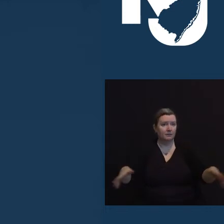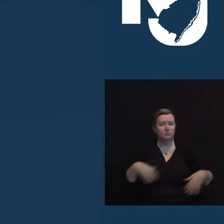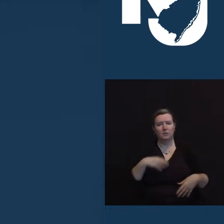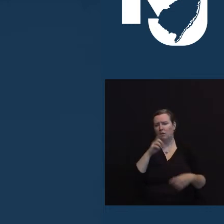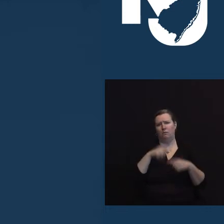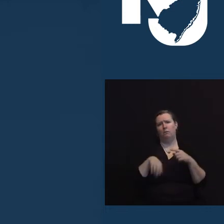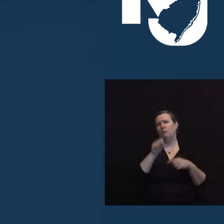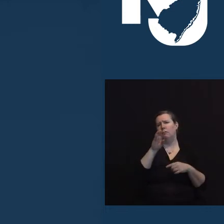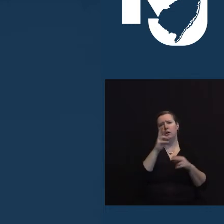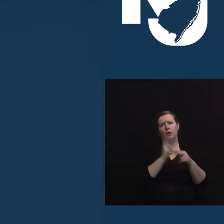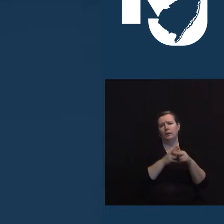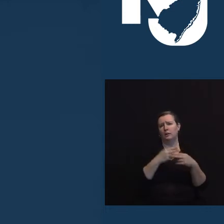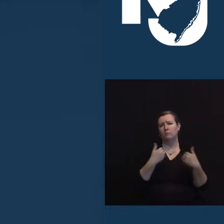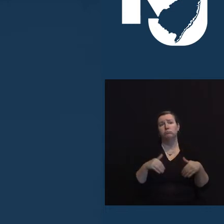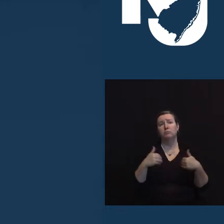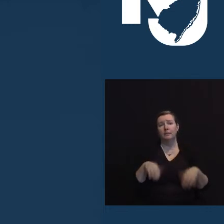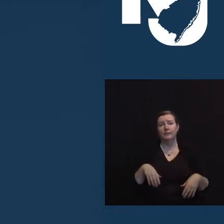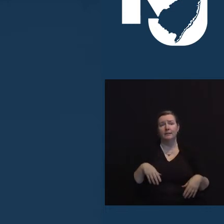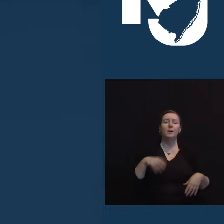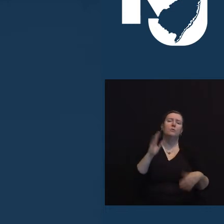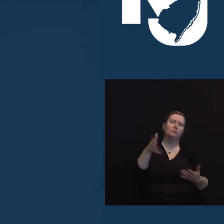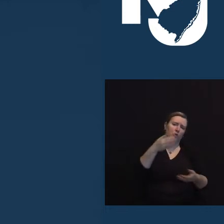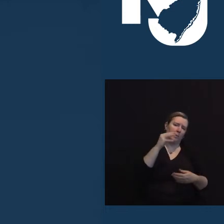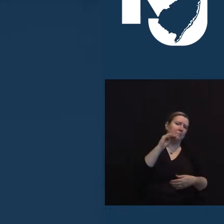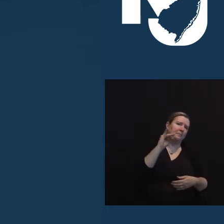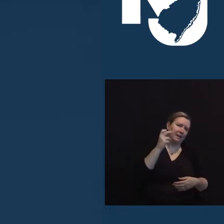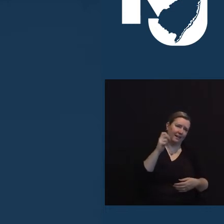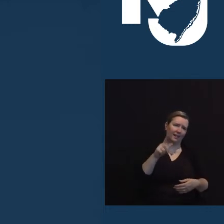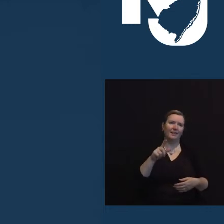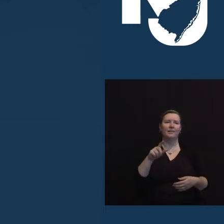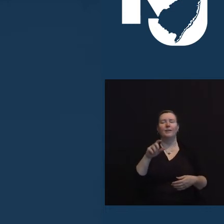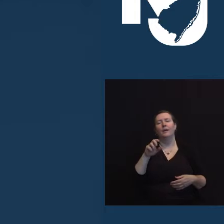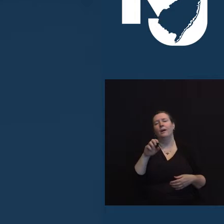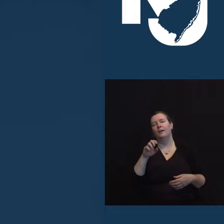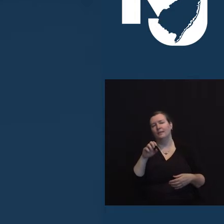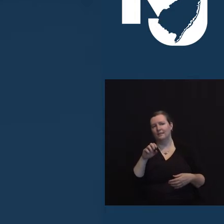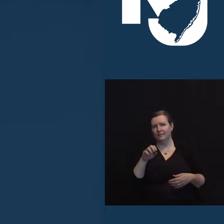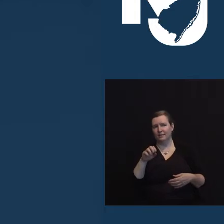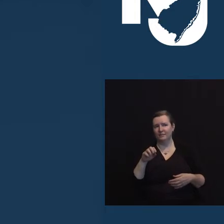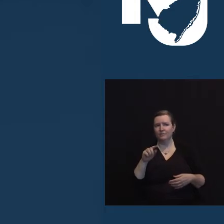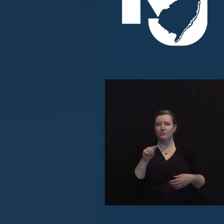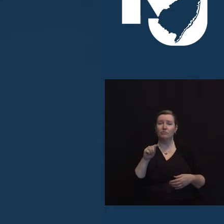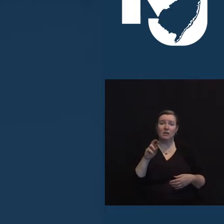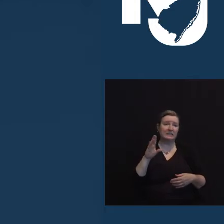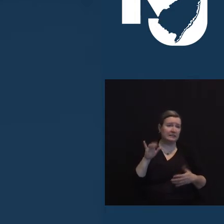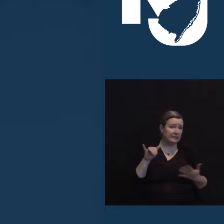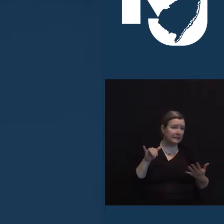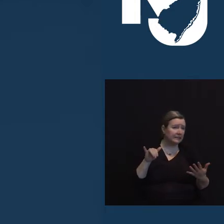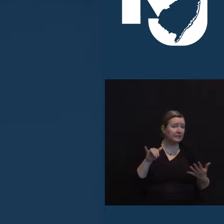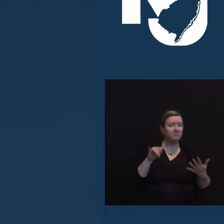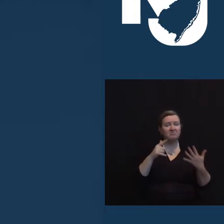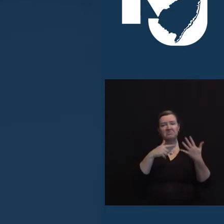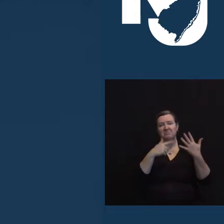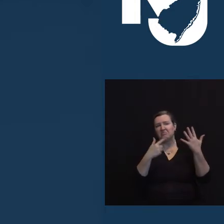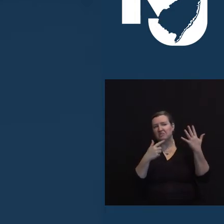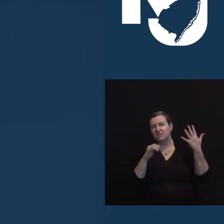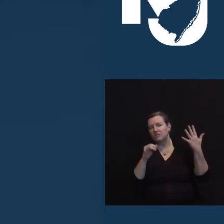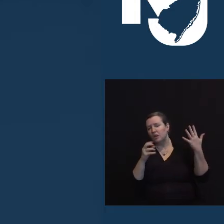grandchildren: Michelle, Melinda, Travis, Sean, Shauna, Stephen, Shelby, Johnny, John Henry, and